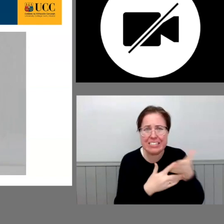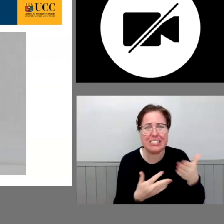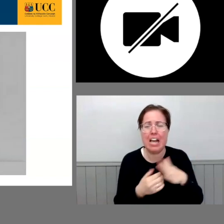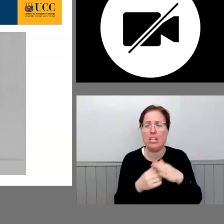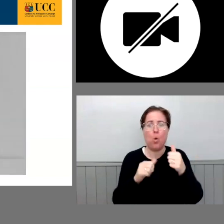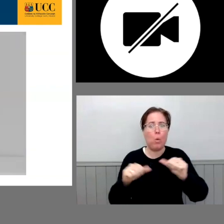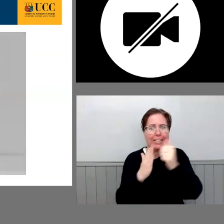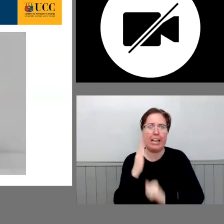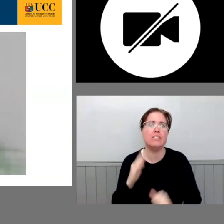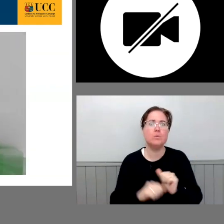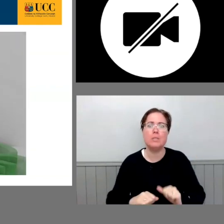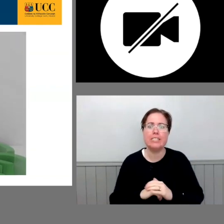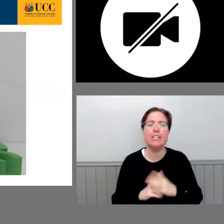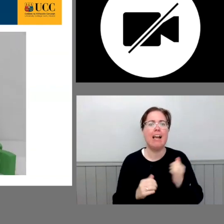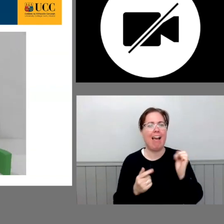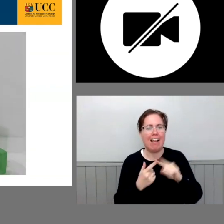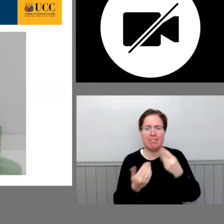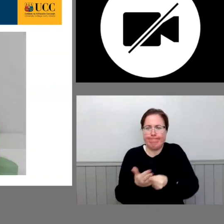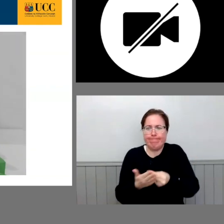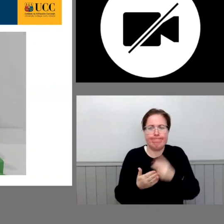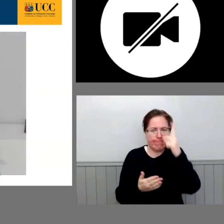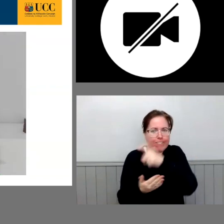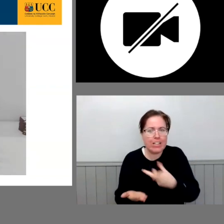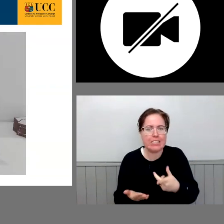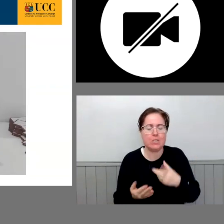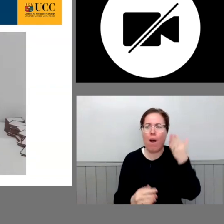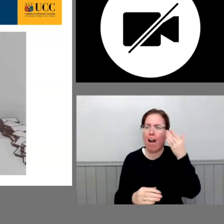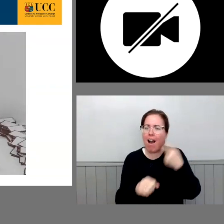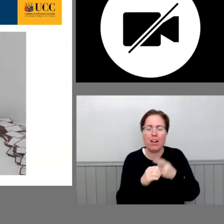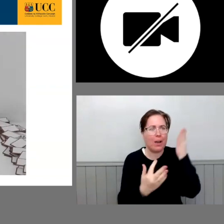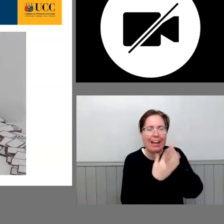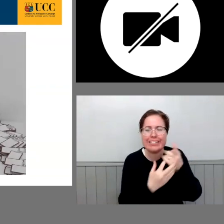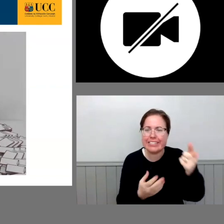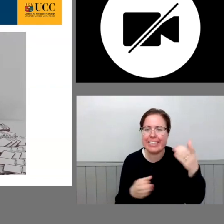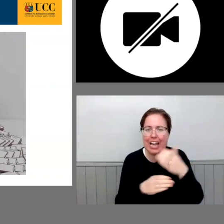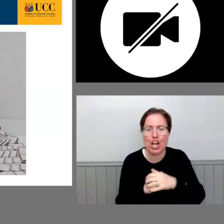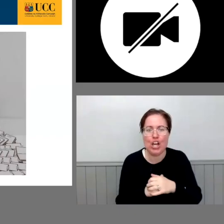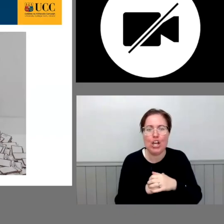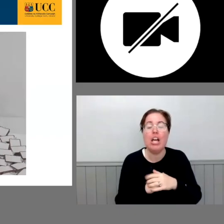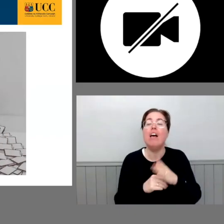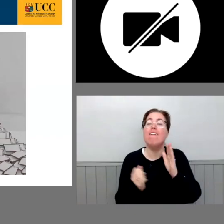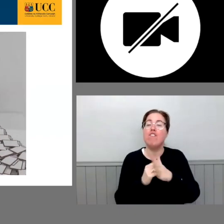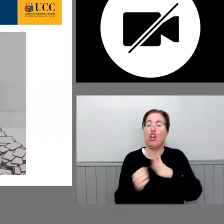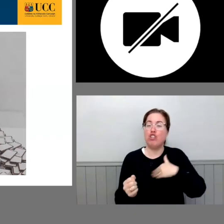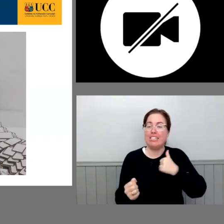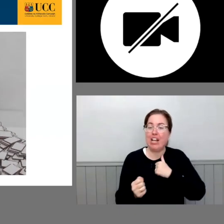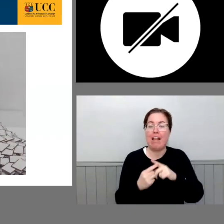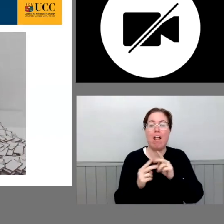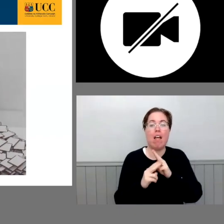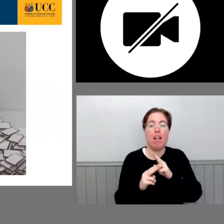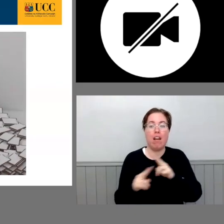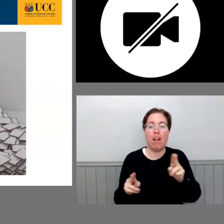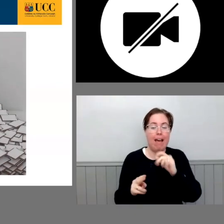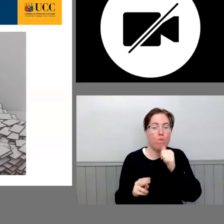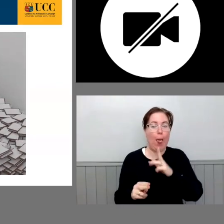make care harder to access. These challenges are often even greater for transgender and non-binary autistic